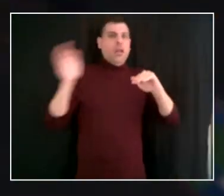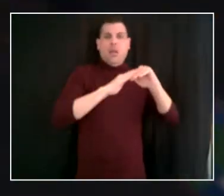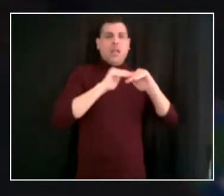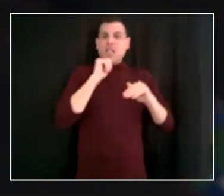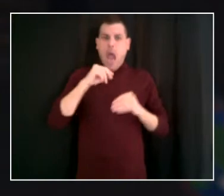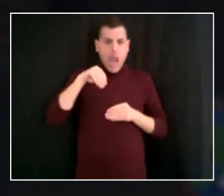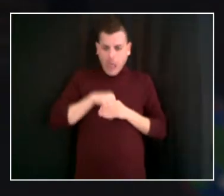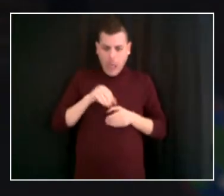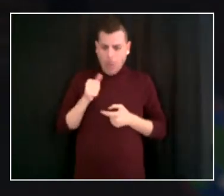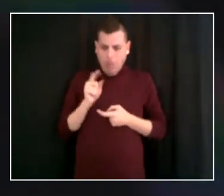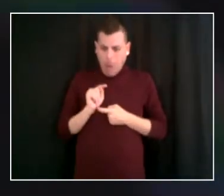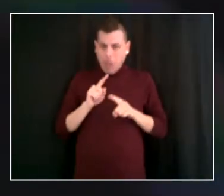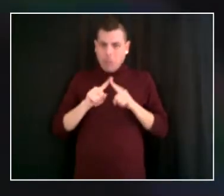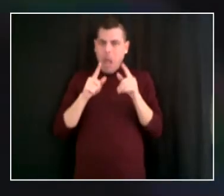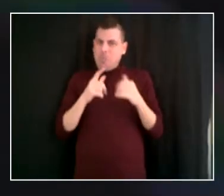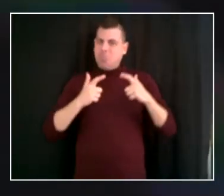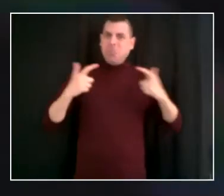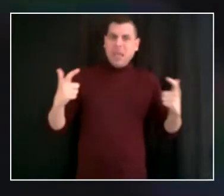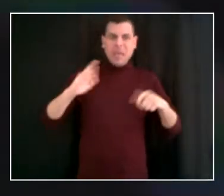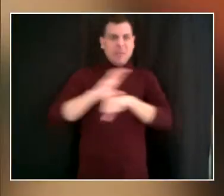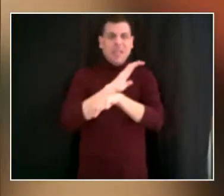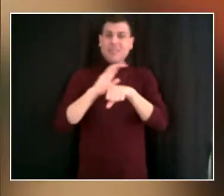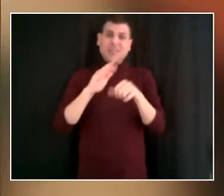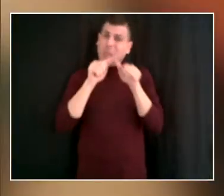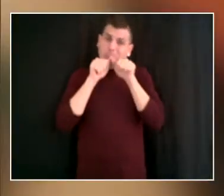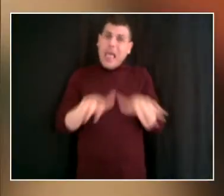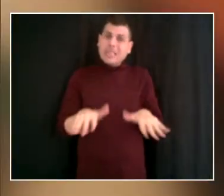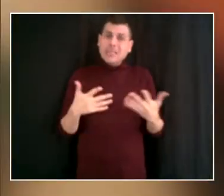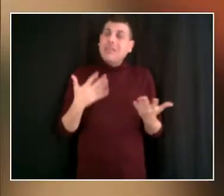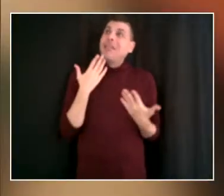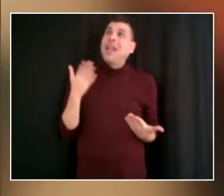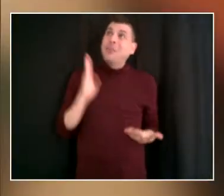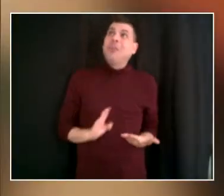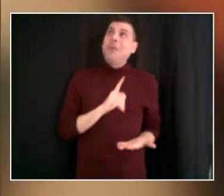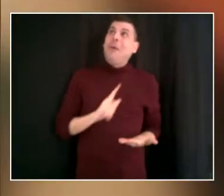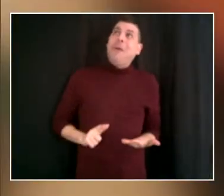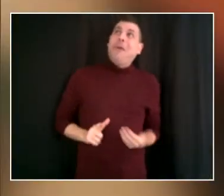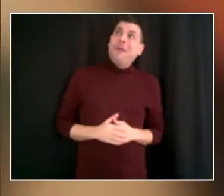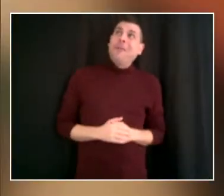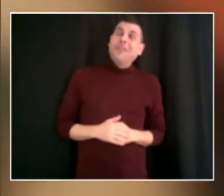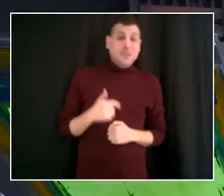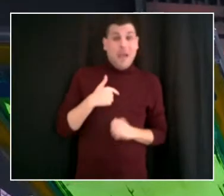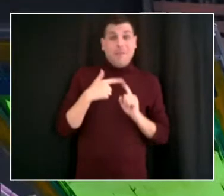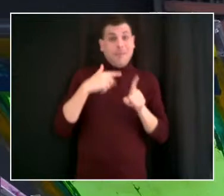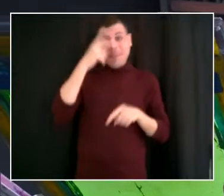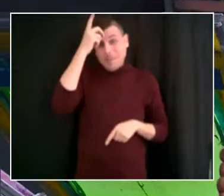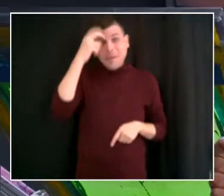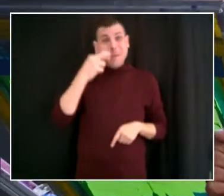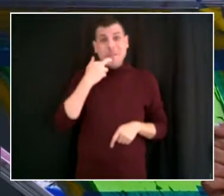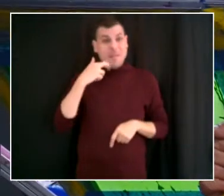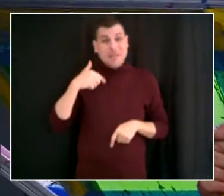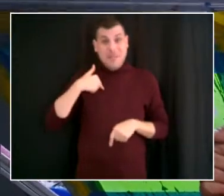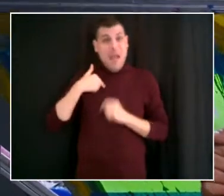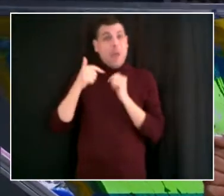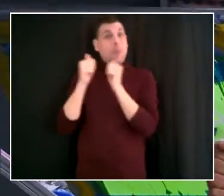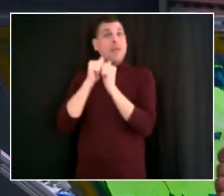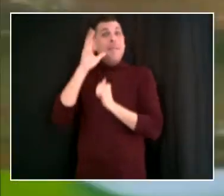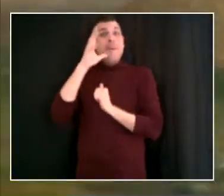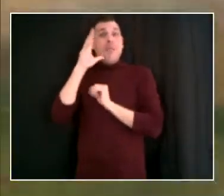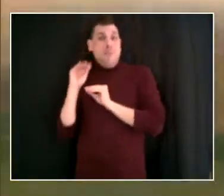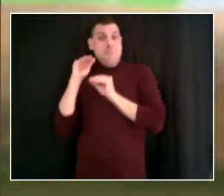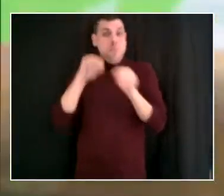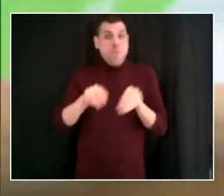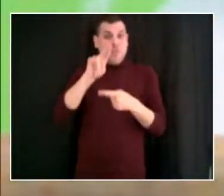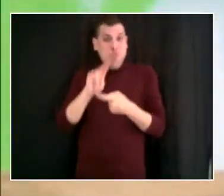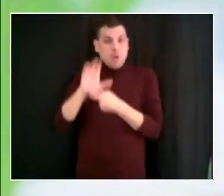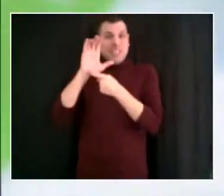Lord. Born and raised in Dominican Republic, my mother took us to New York City. My dream is to leave a legacy. And